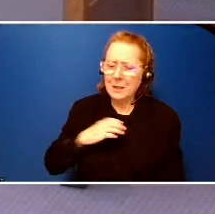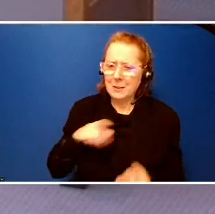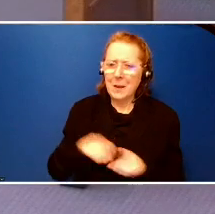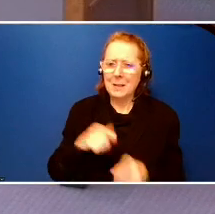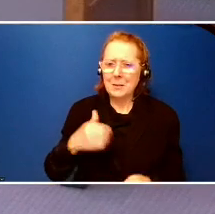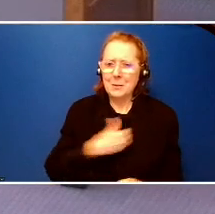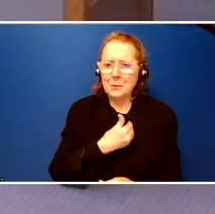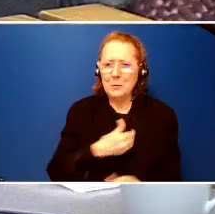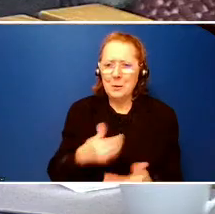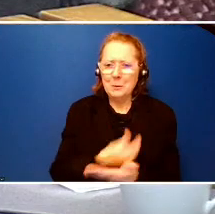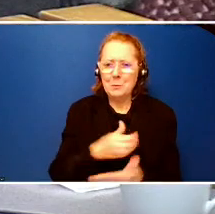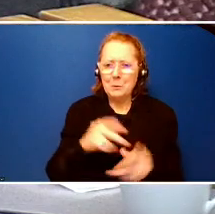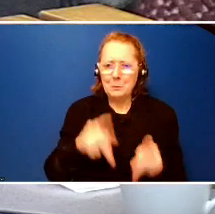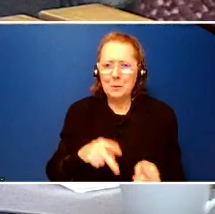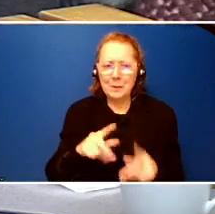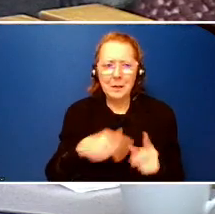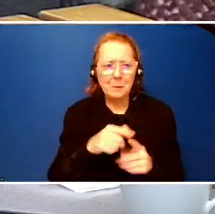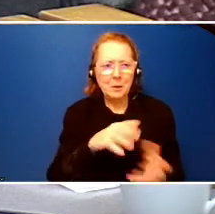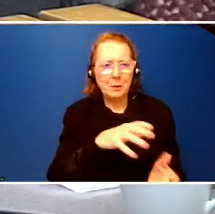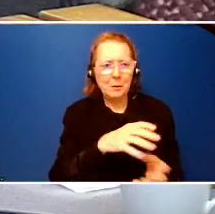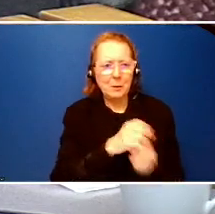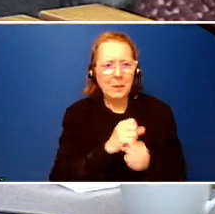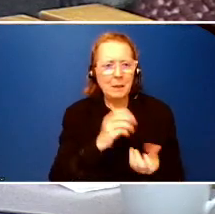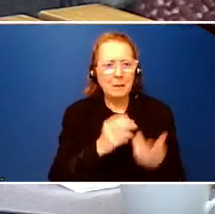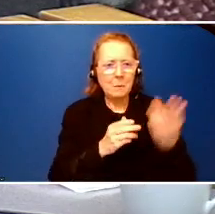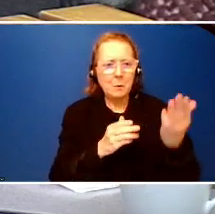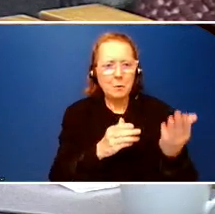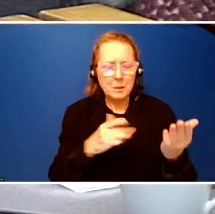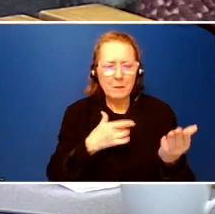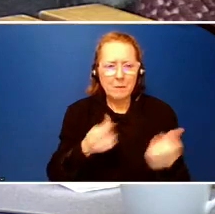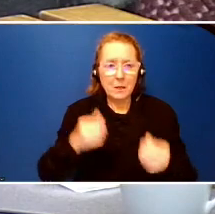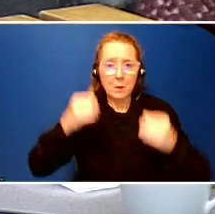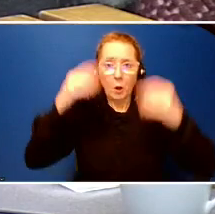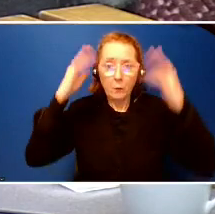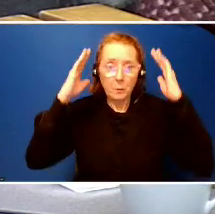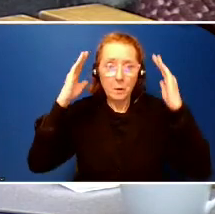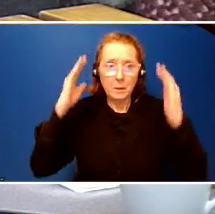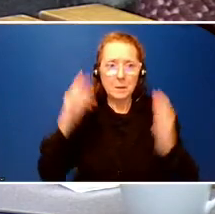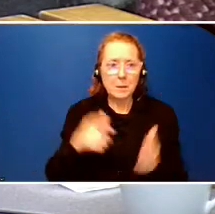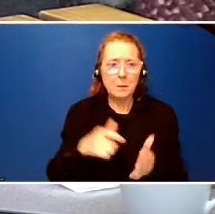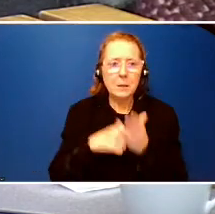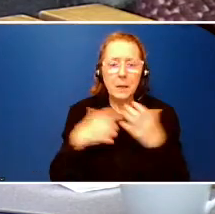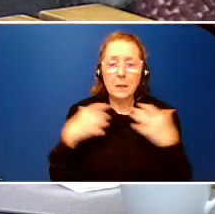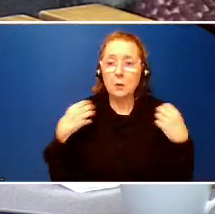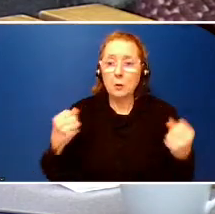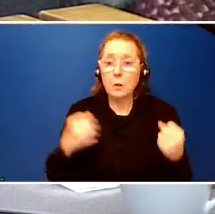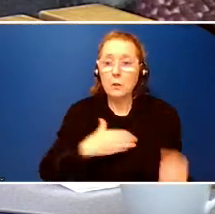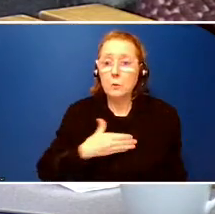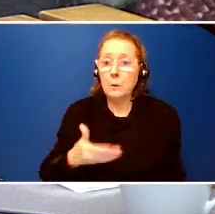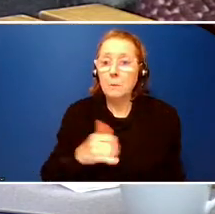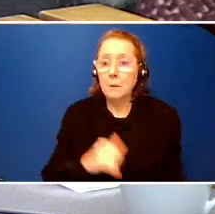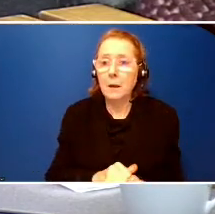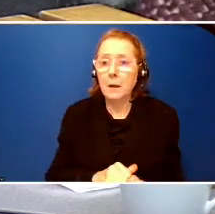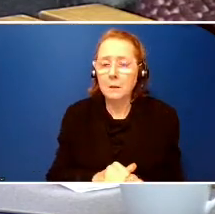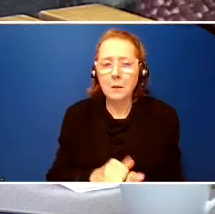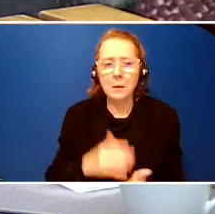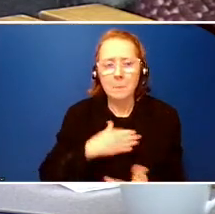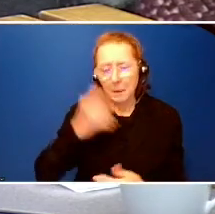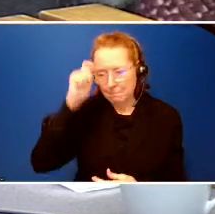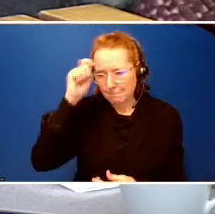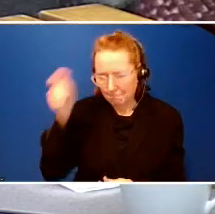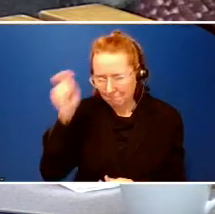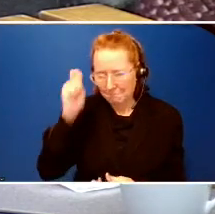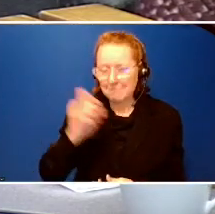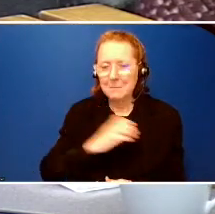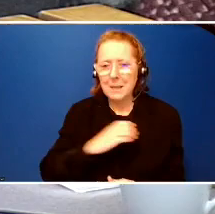these motions, it can feel very overwhelming. So it takes a lot of courage to admit that. So my hat is off to you, Councillor